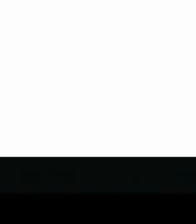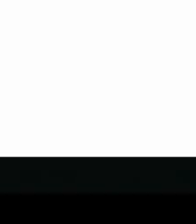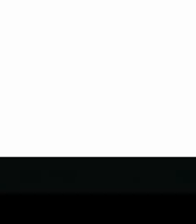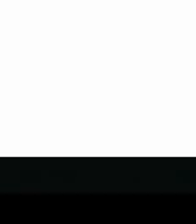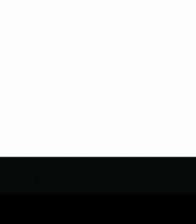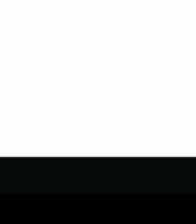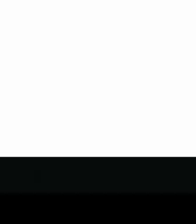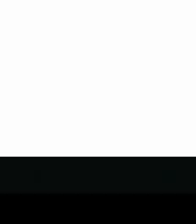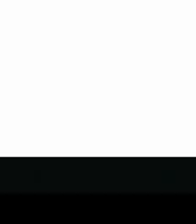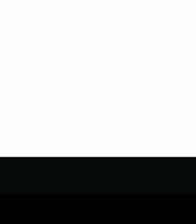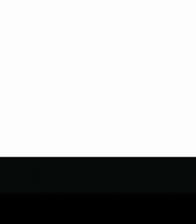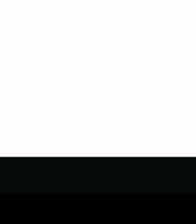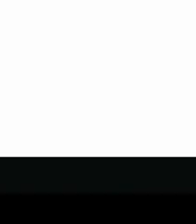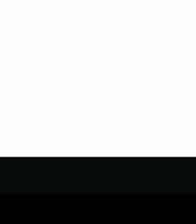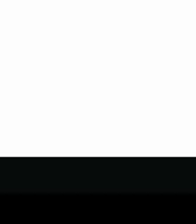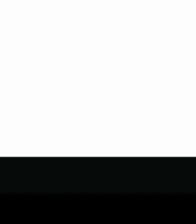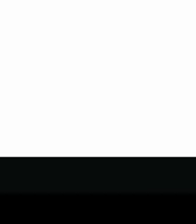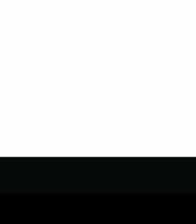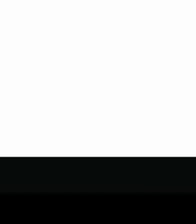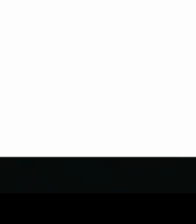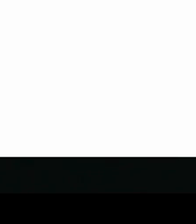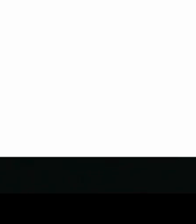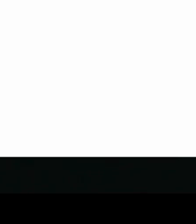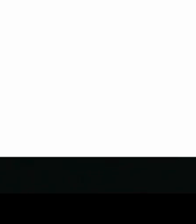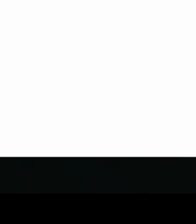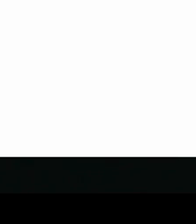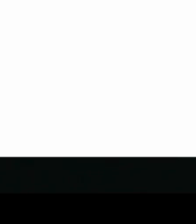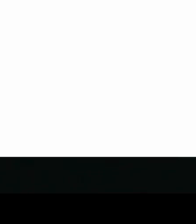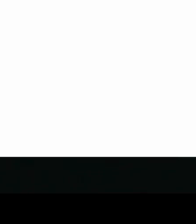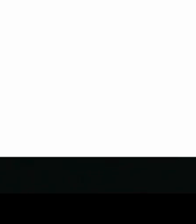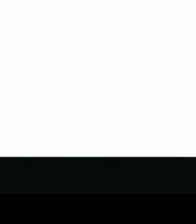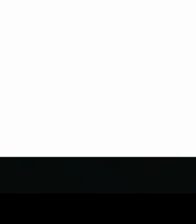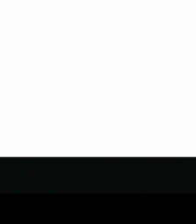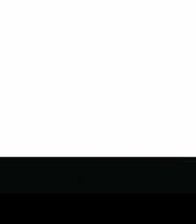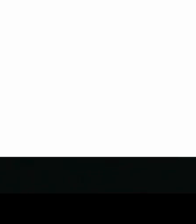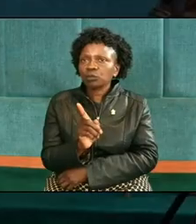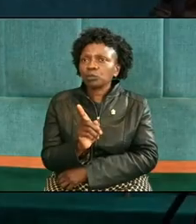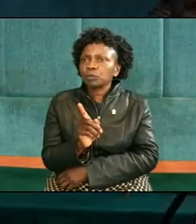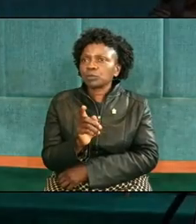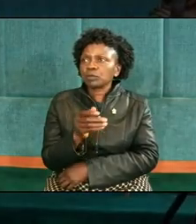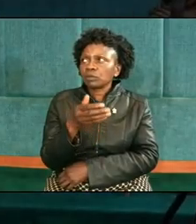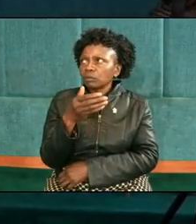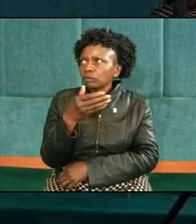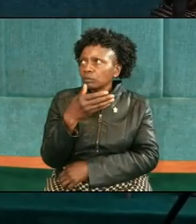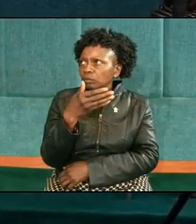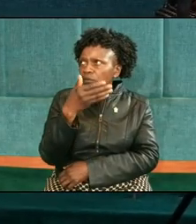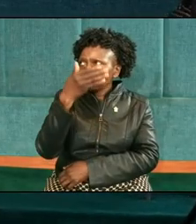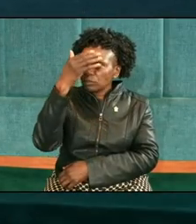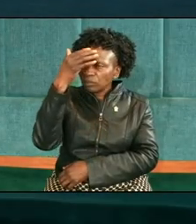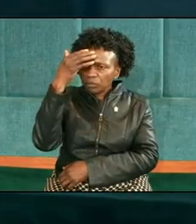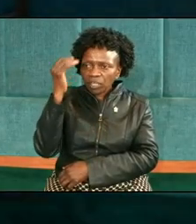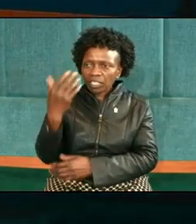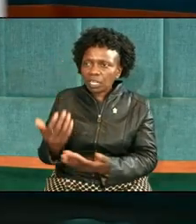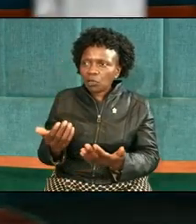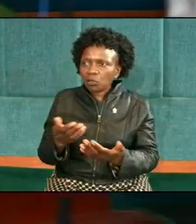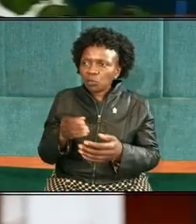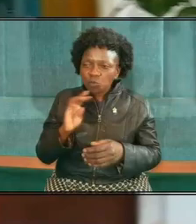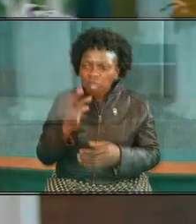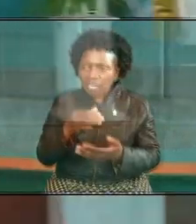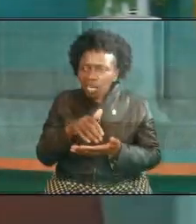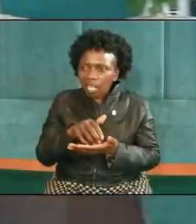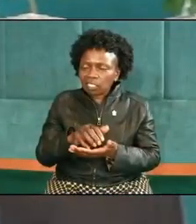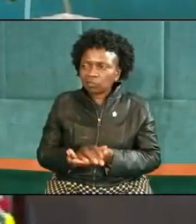3 days and three nights. Question. Question for you. Forget that we're in church. Let's be in class. Let's be in